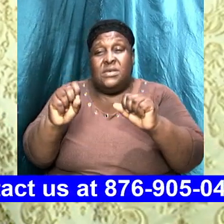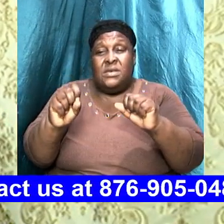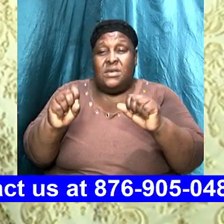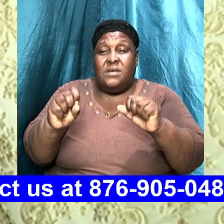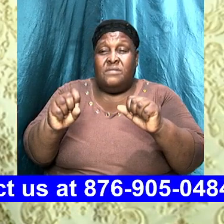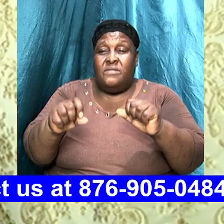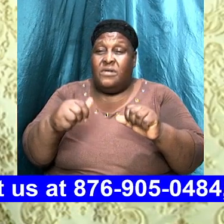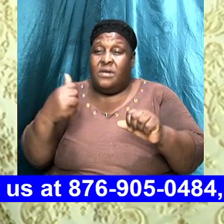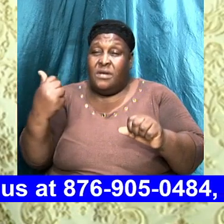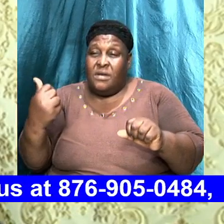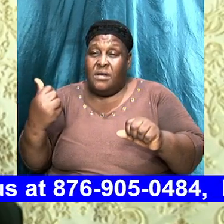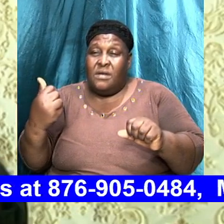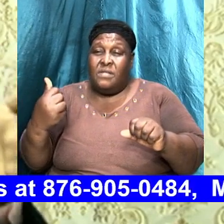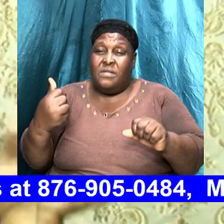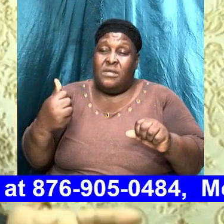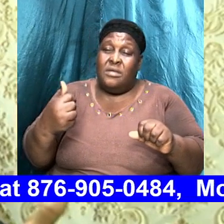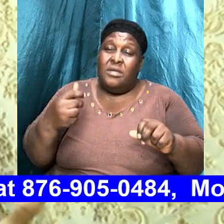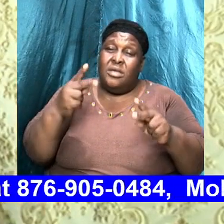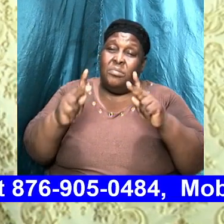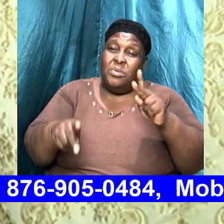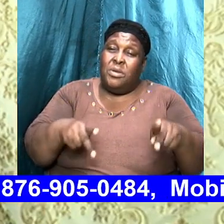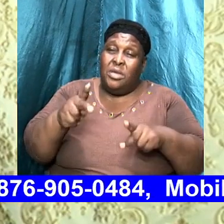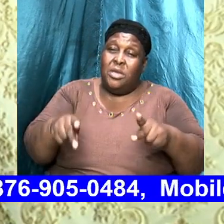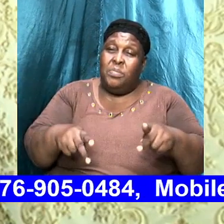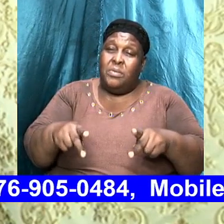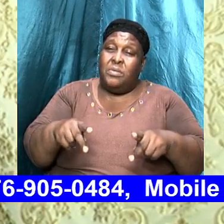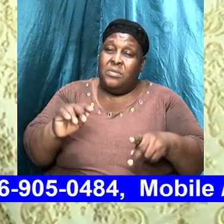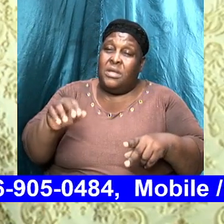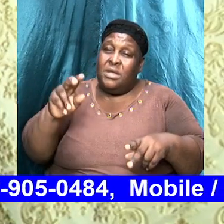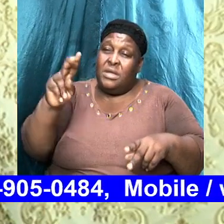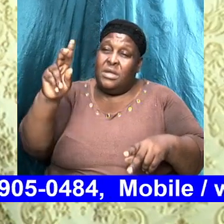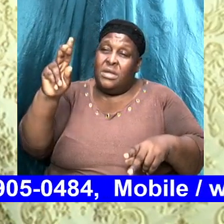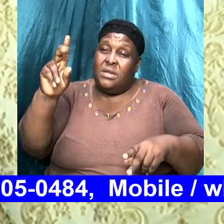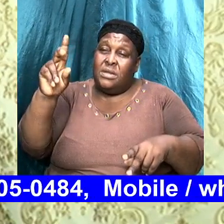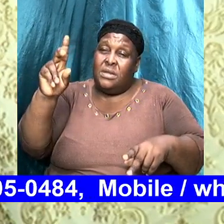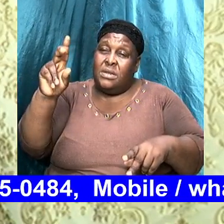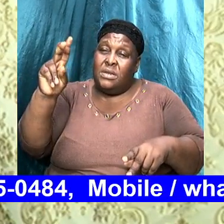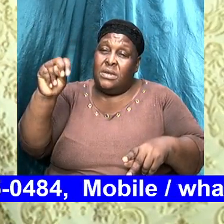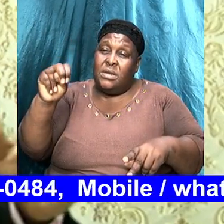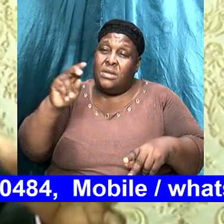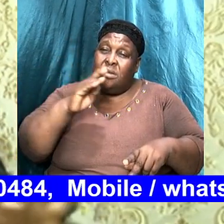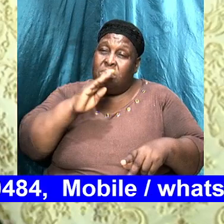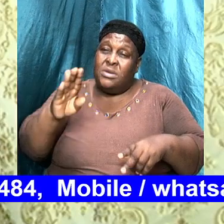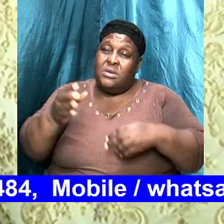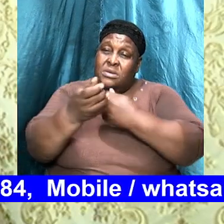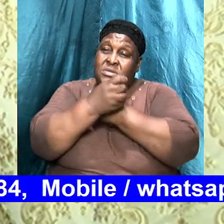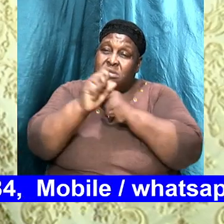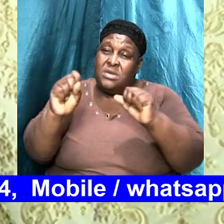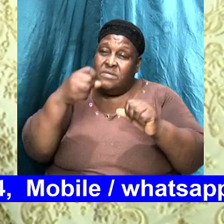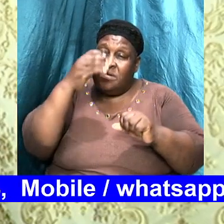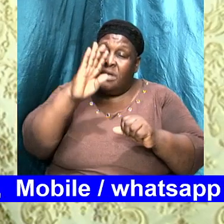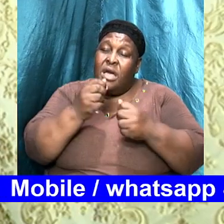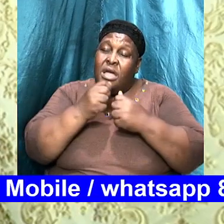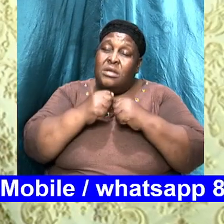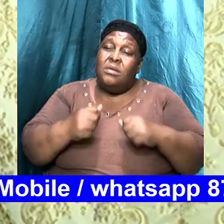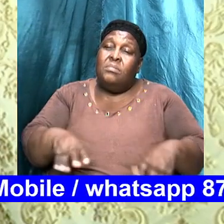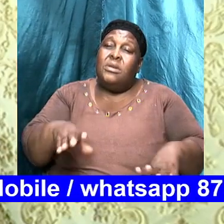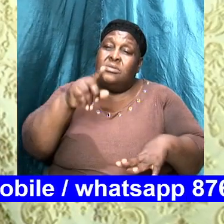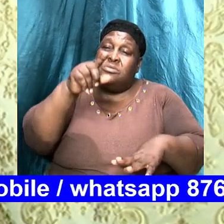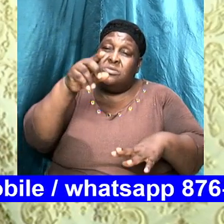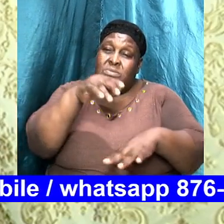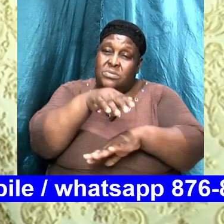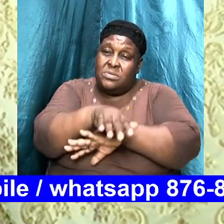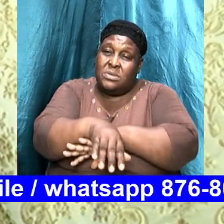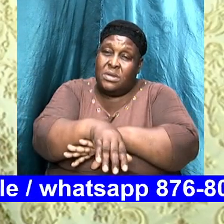to this fold because the time is nigh even at the door God bless you tonight thank you for tuning